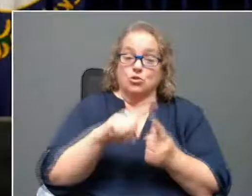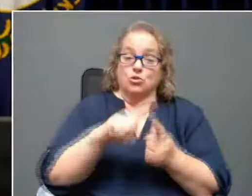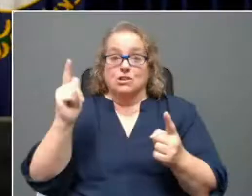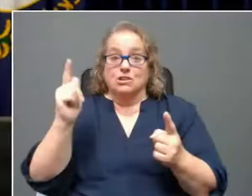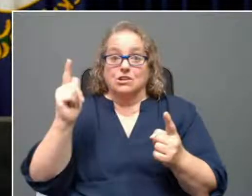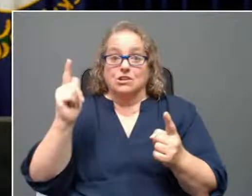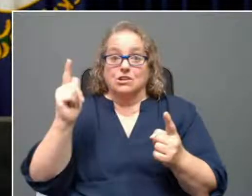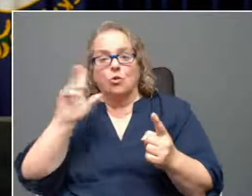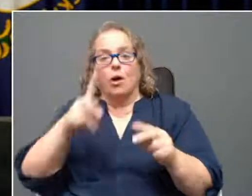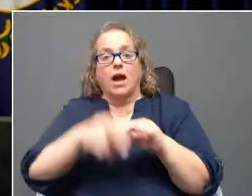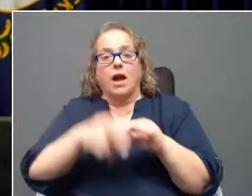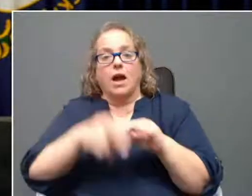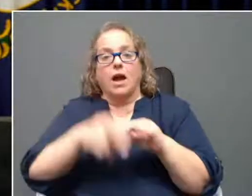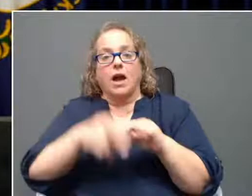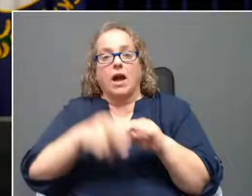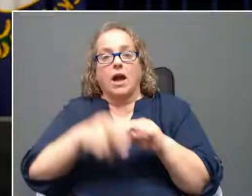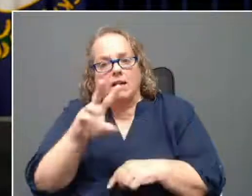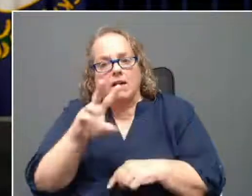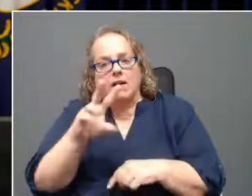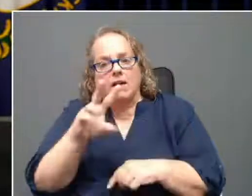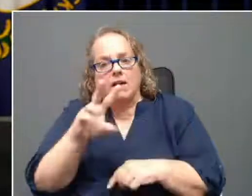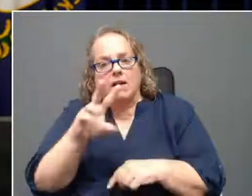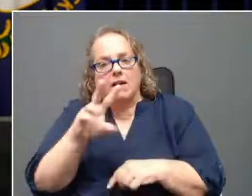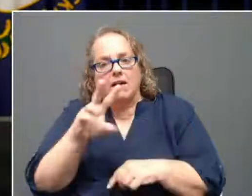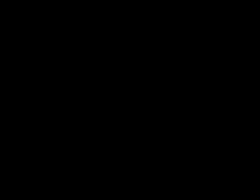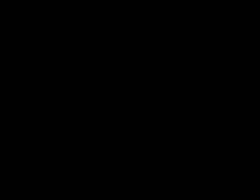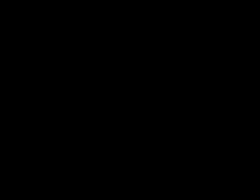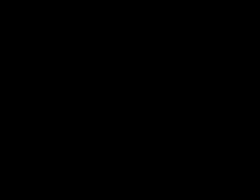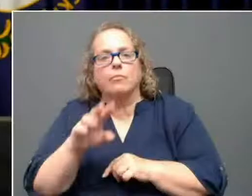Activity investment in Floyd County and